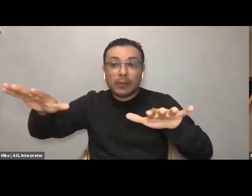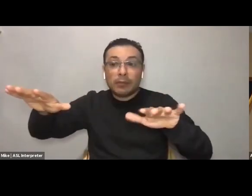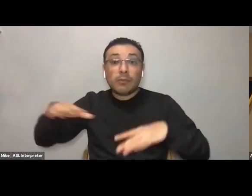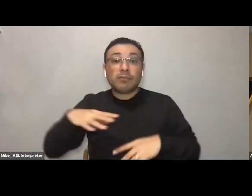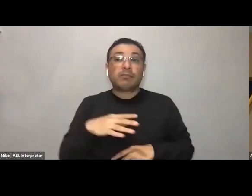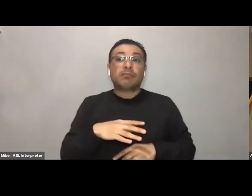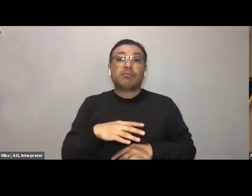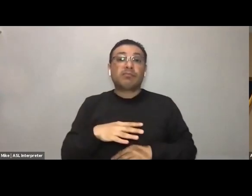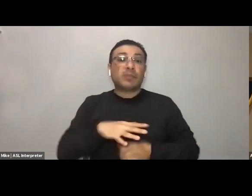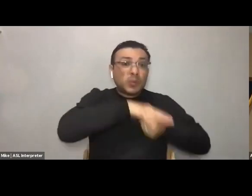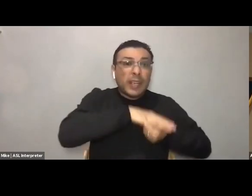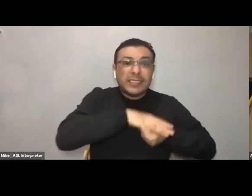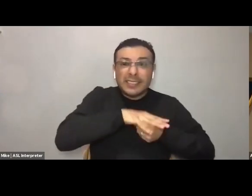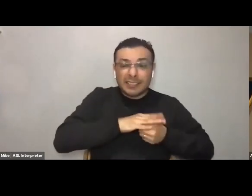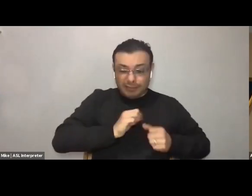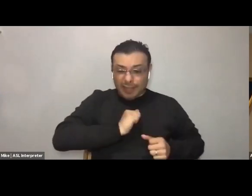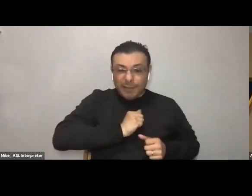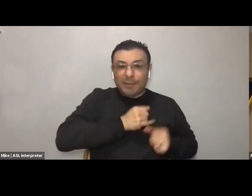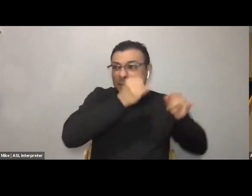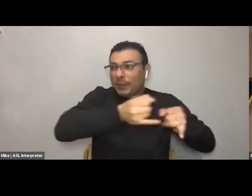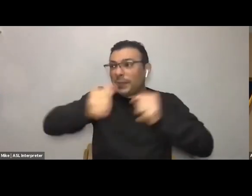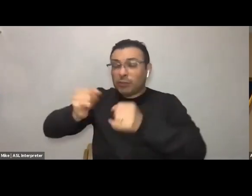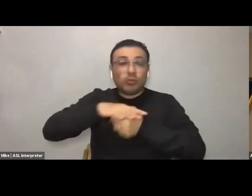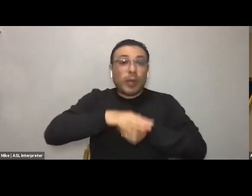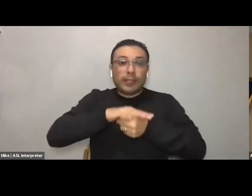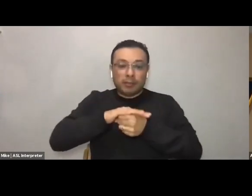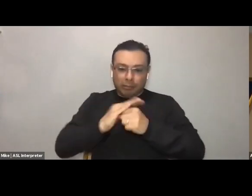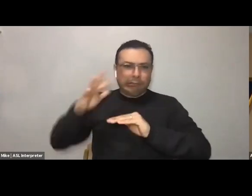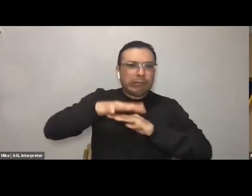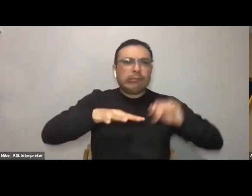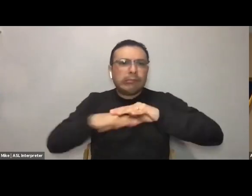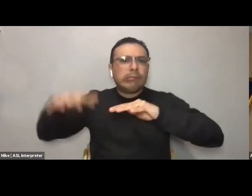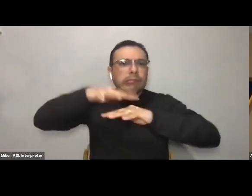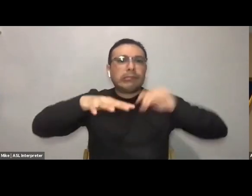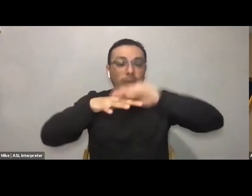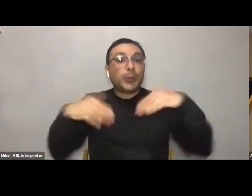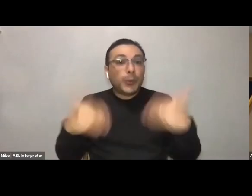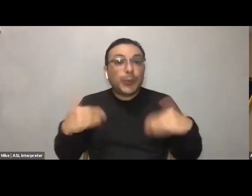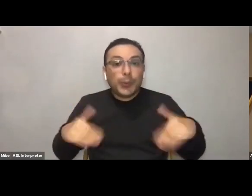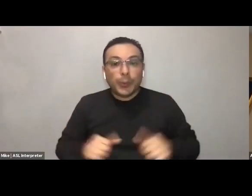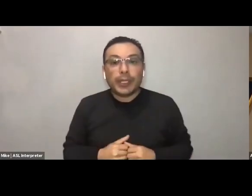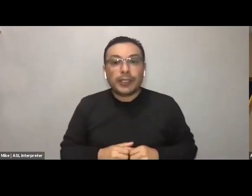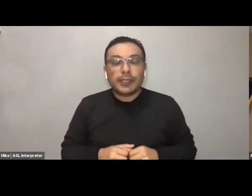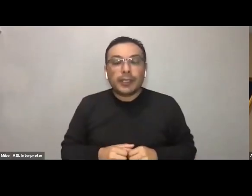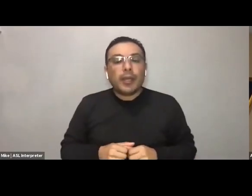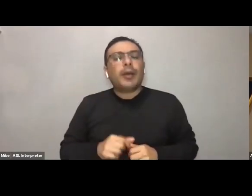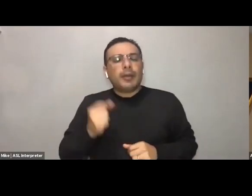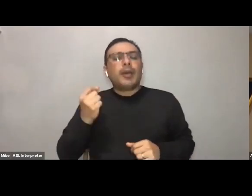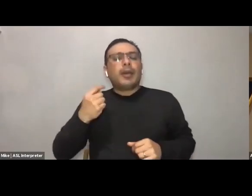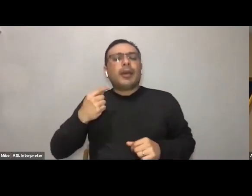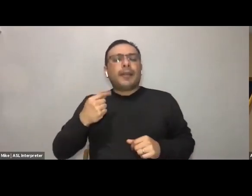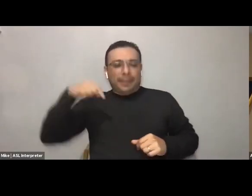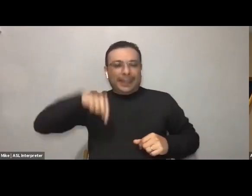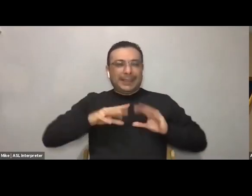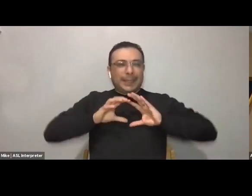everybody here to know that we in on this team, and those of us who are participating in this program, we recognize and